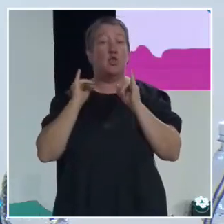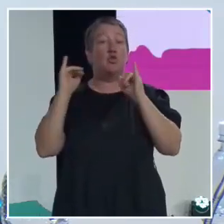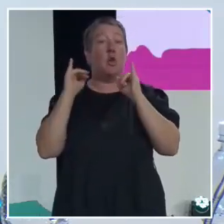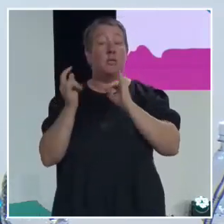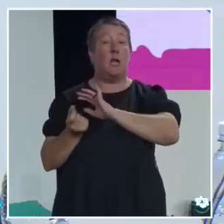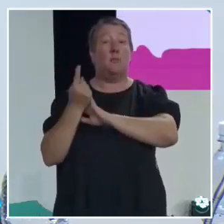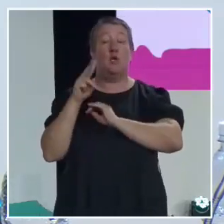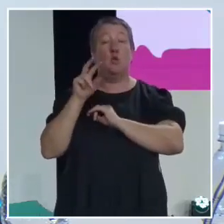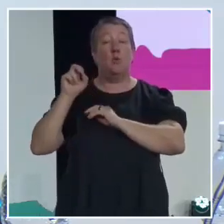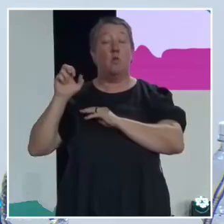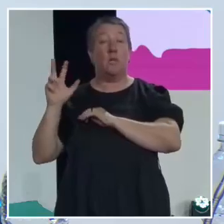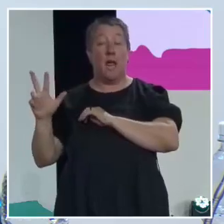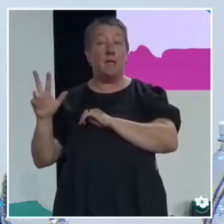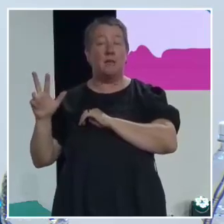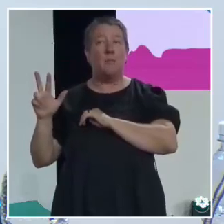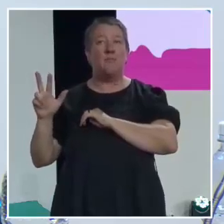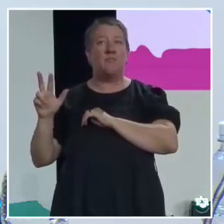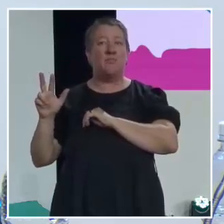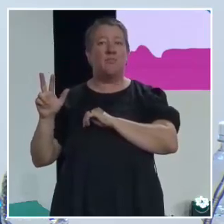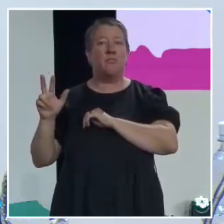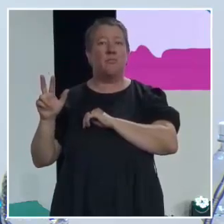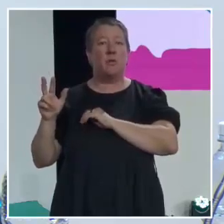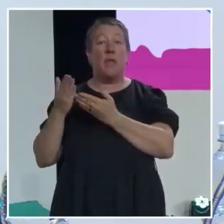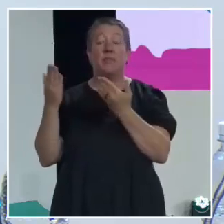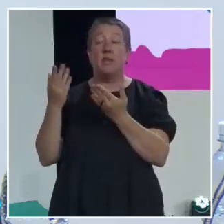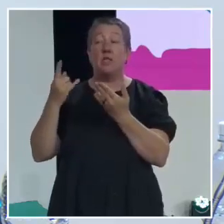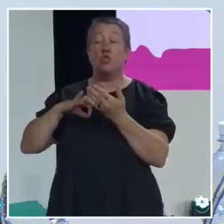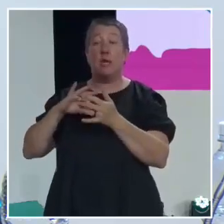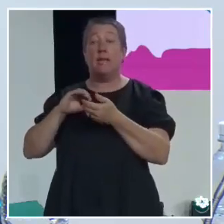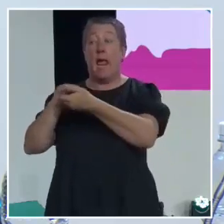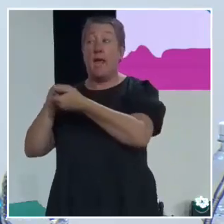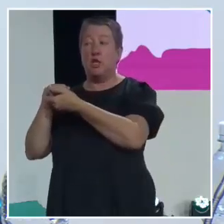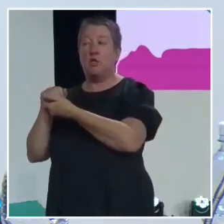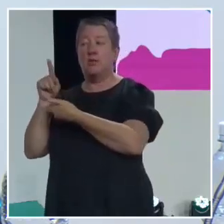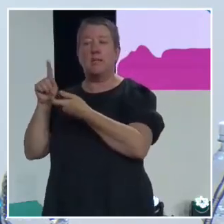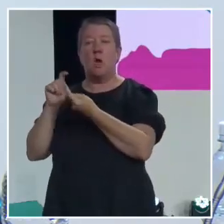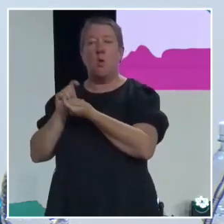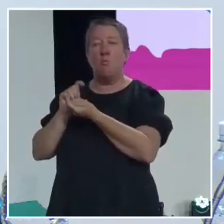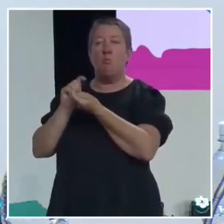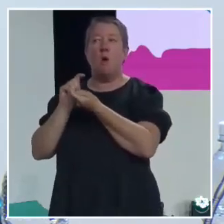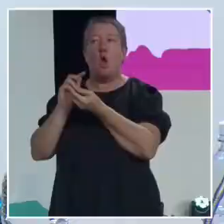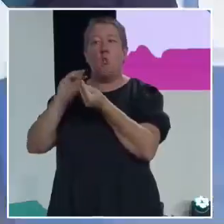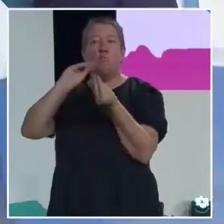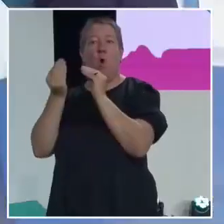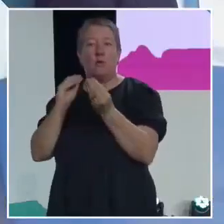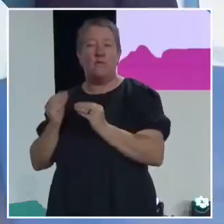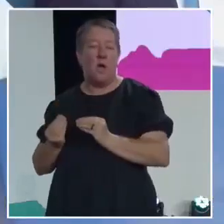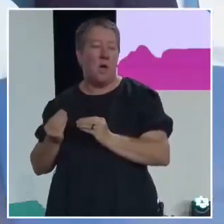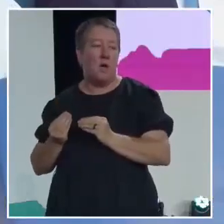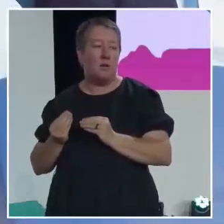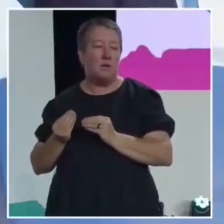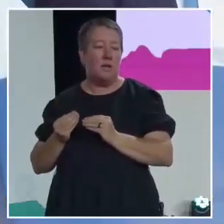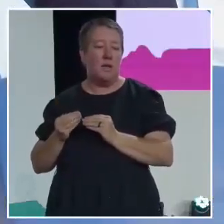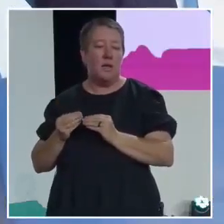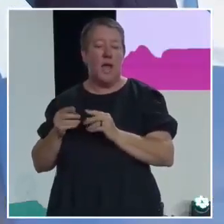in 2008. These private credit rating agency has modified and substantially changed their